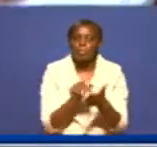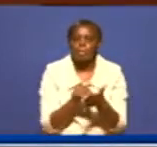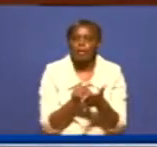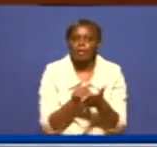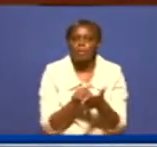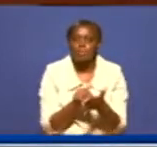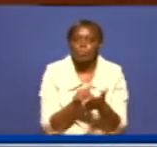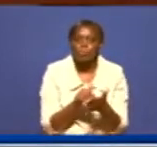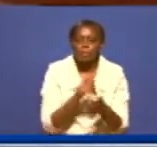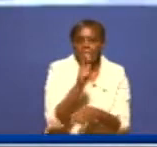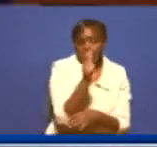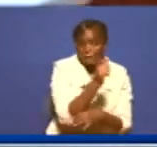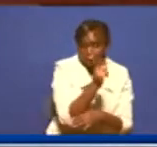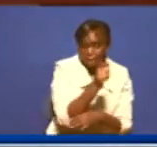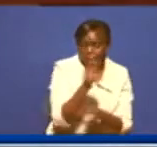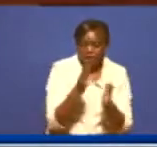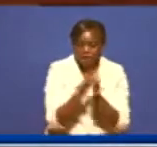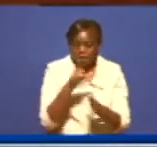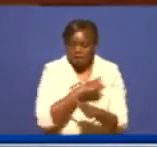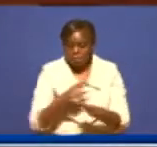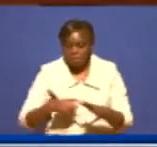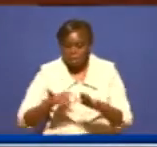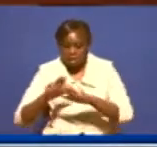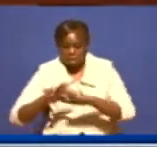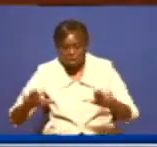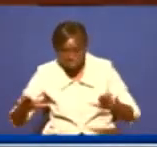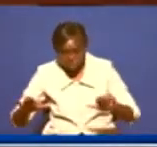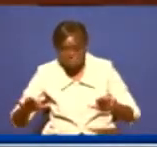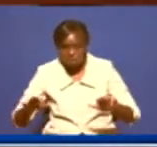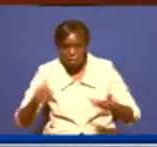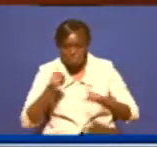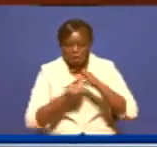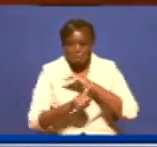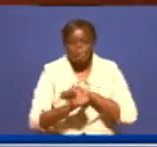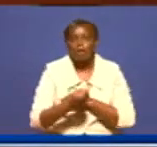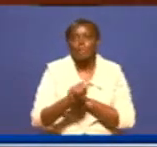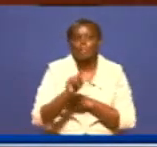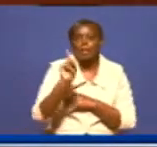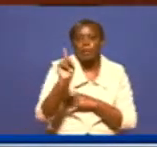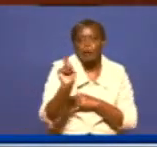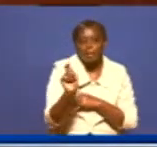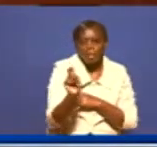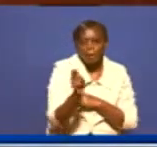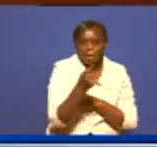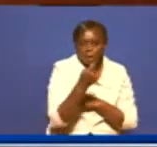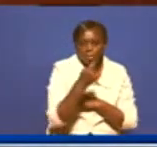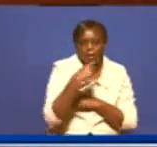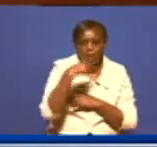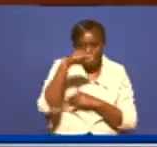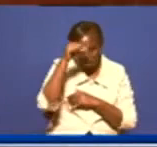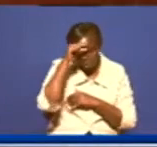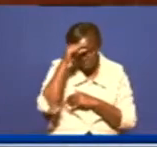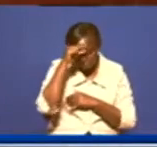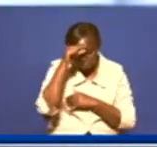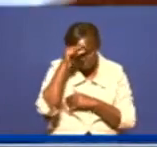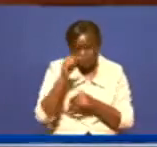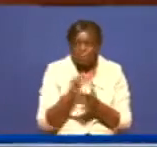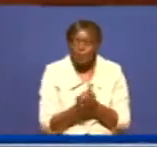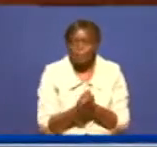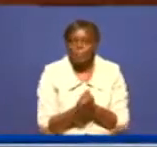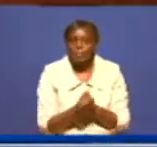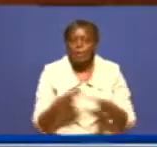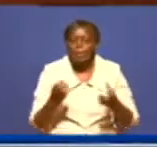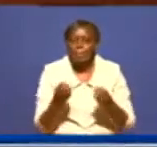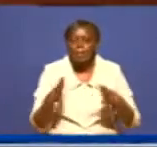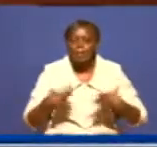tenancy, landlords, will be handled very well under the Kenya Kwanza government, Mr. Speaker, because most of the people